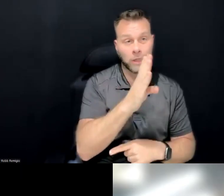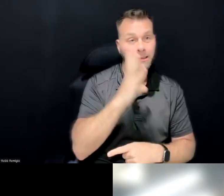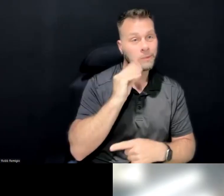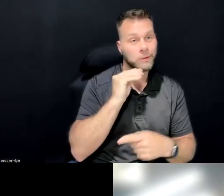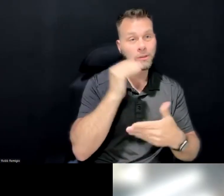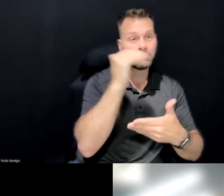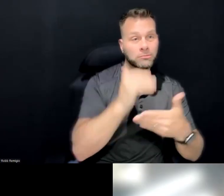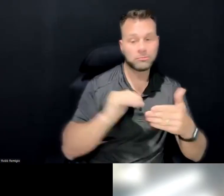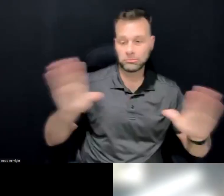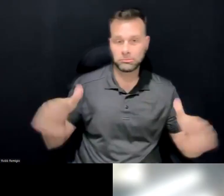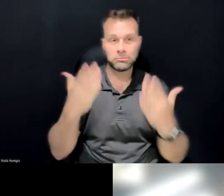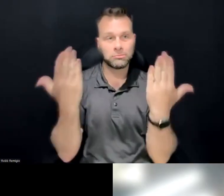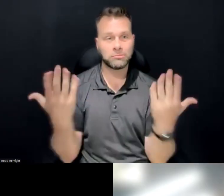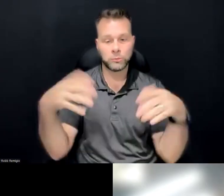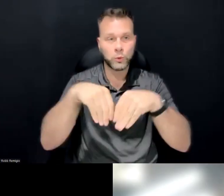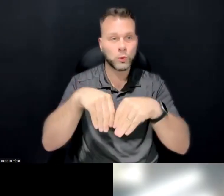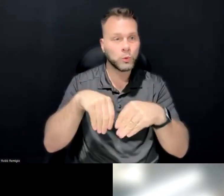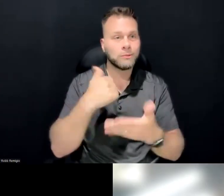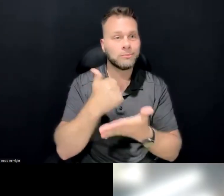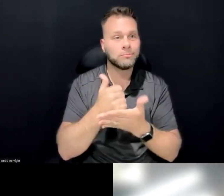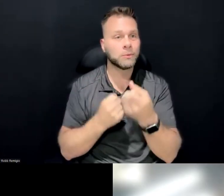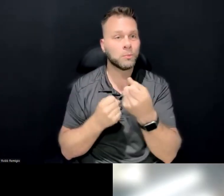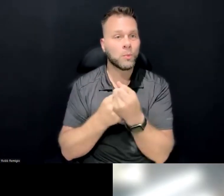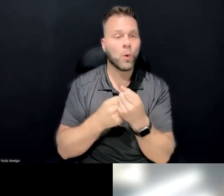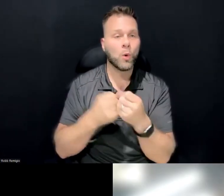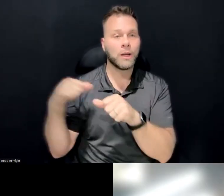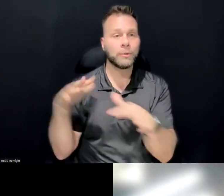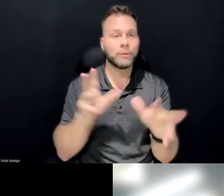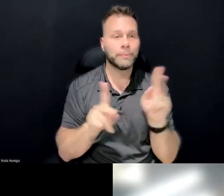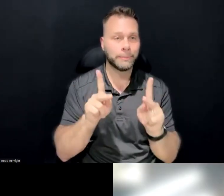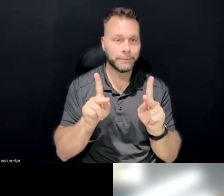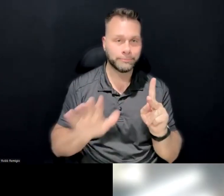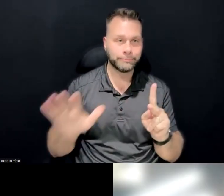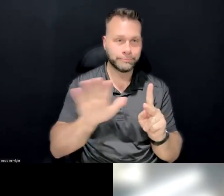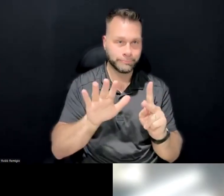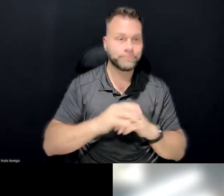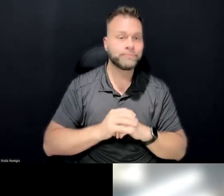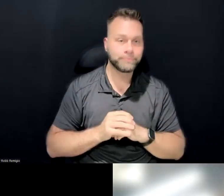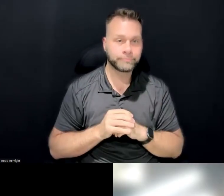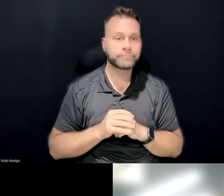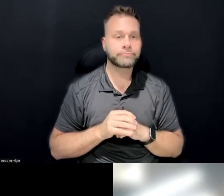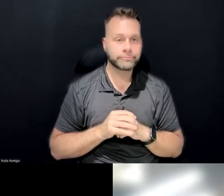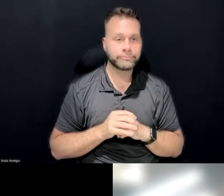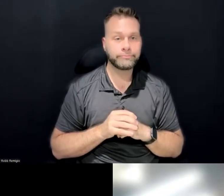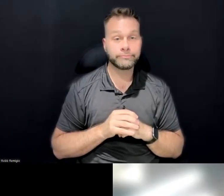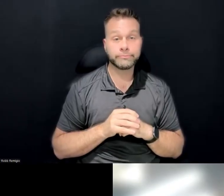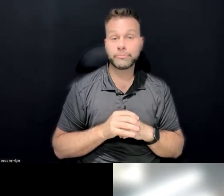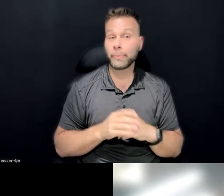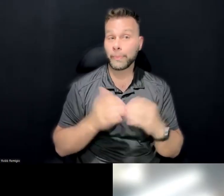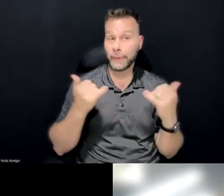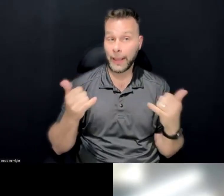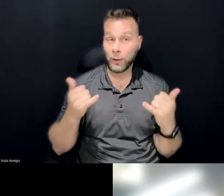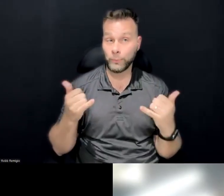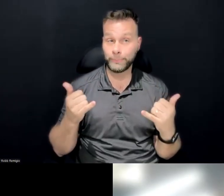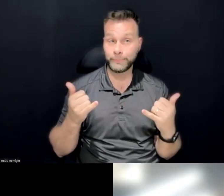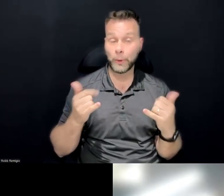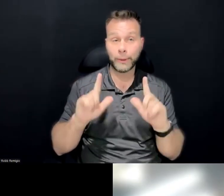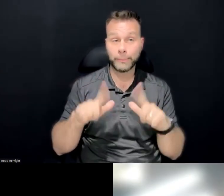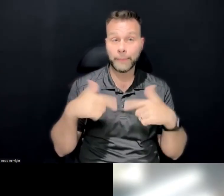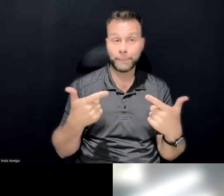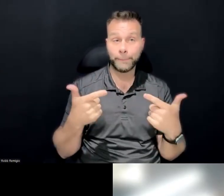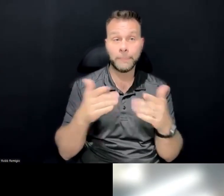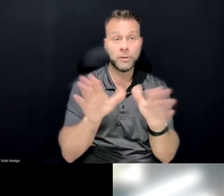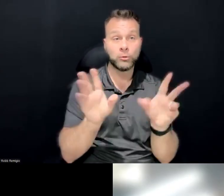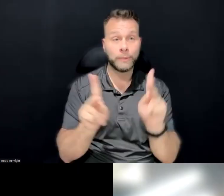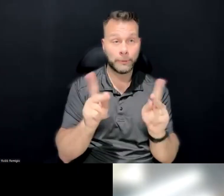work to support immigrants and immigrant equity. So now I'd like to open it up to